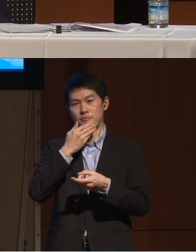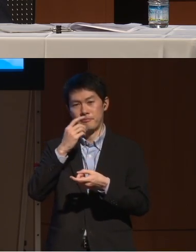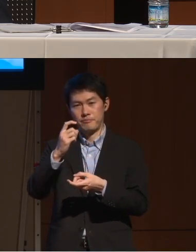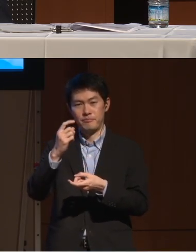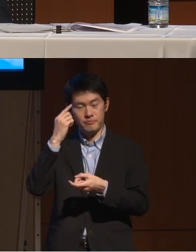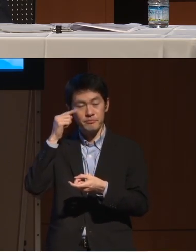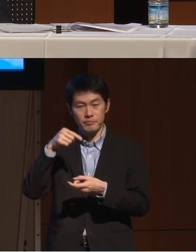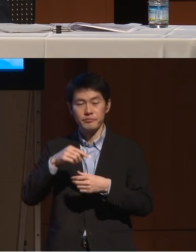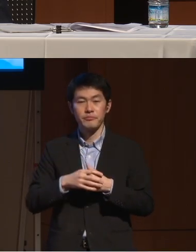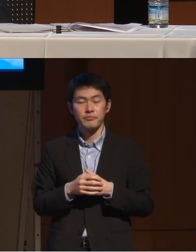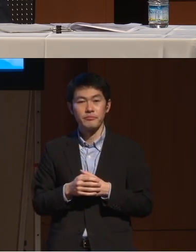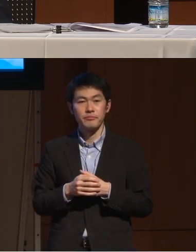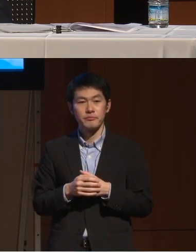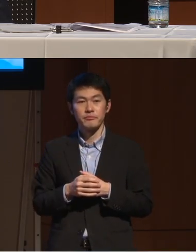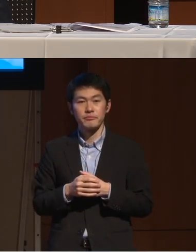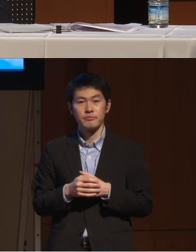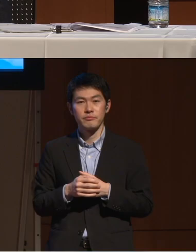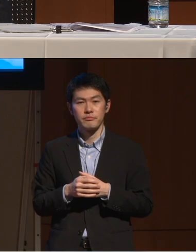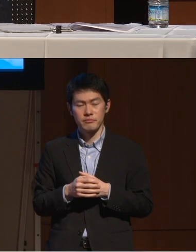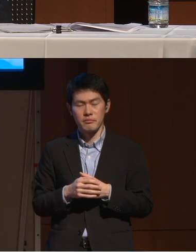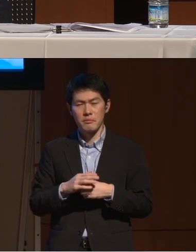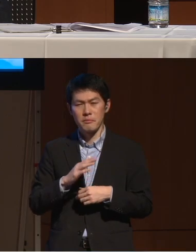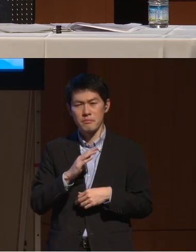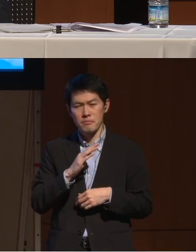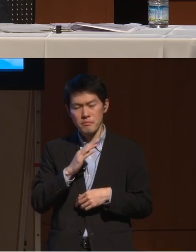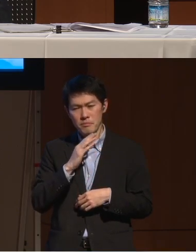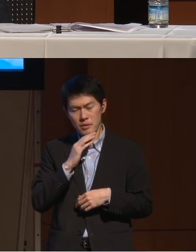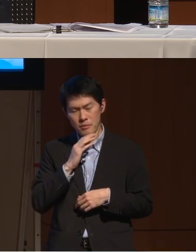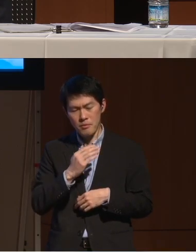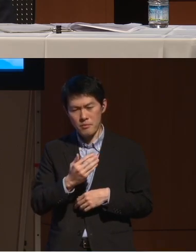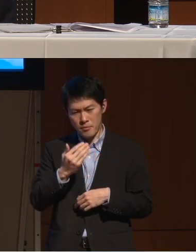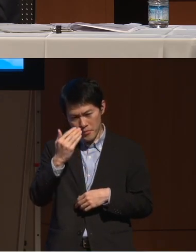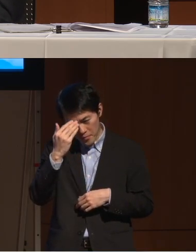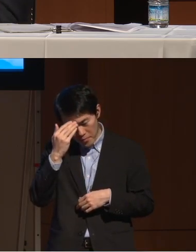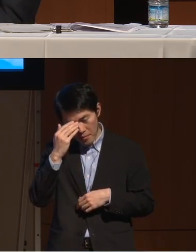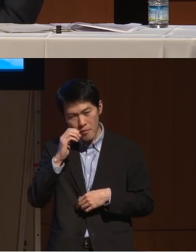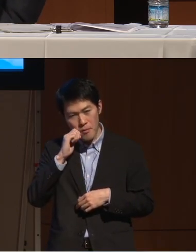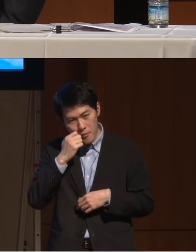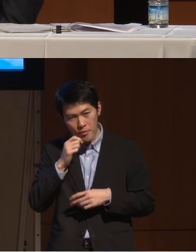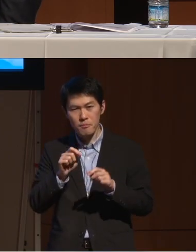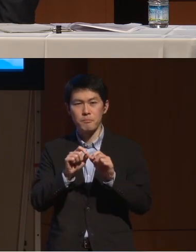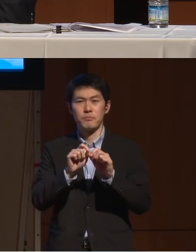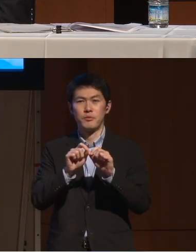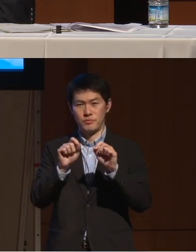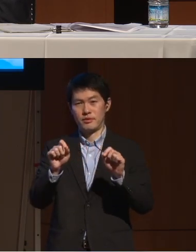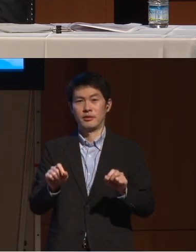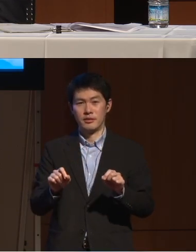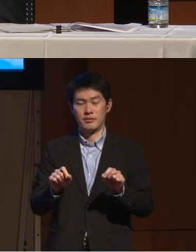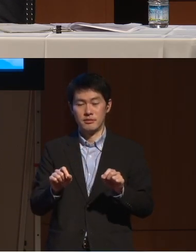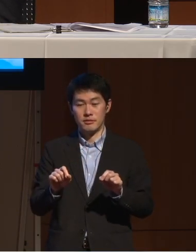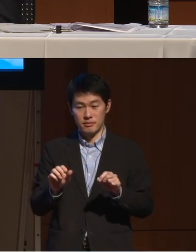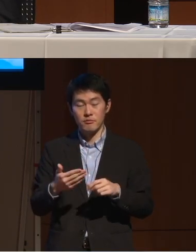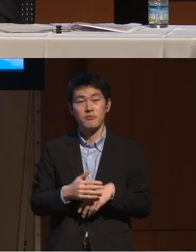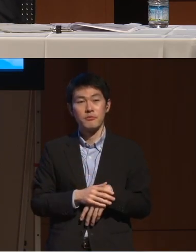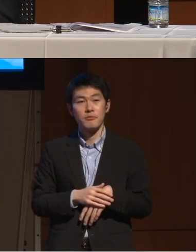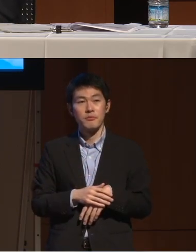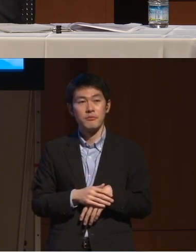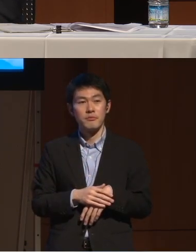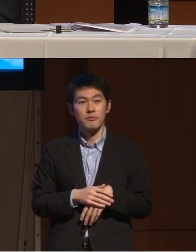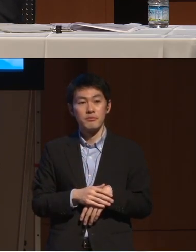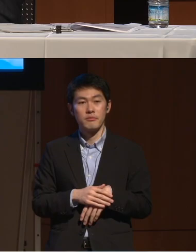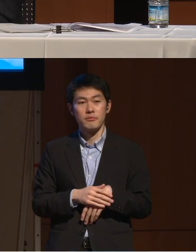intractable problem. I think you heard some ideas this morning or earlier today with